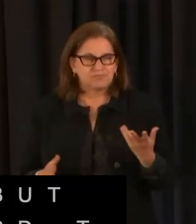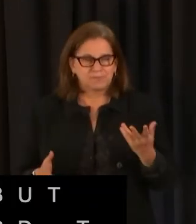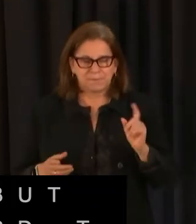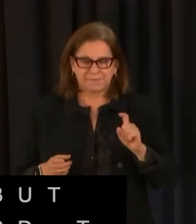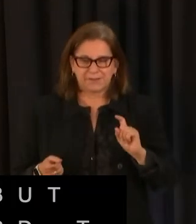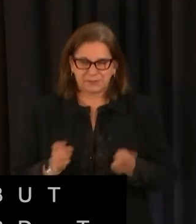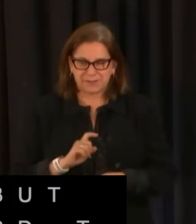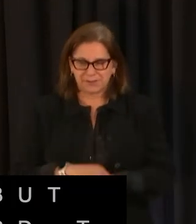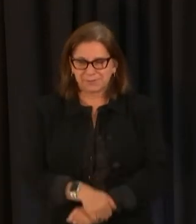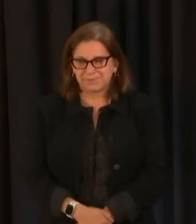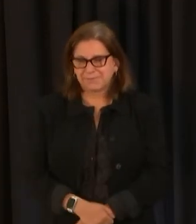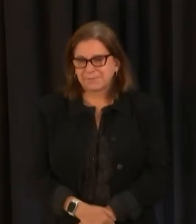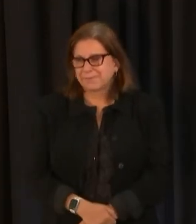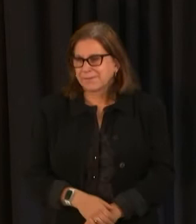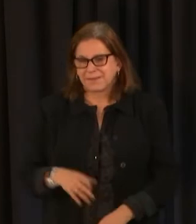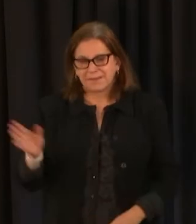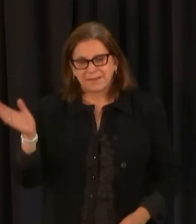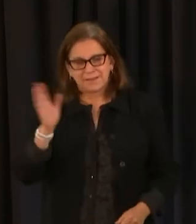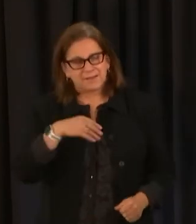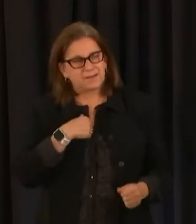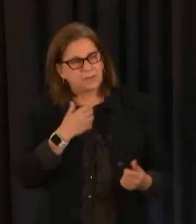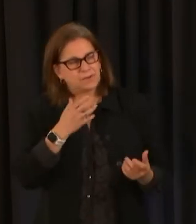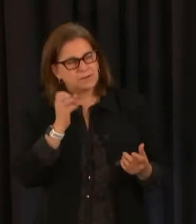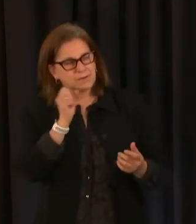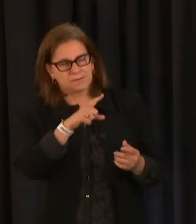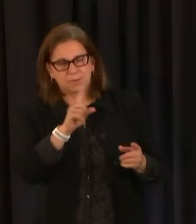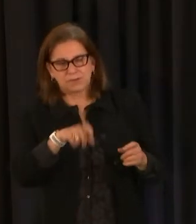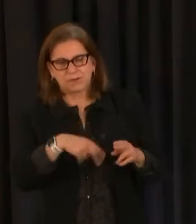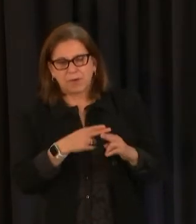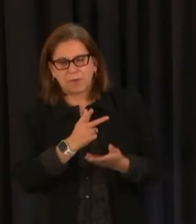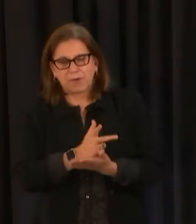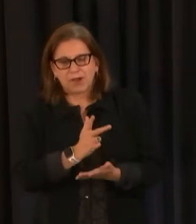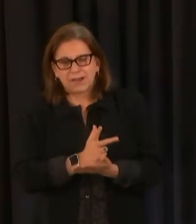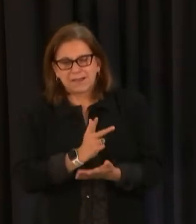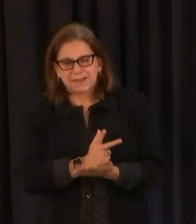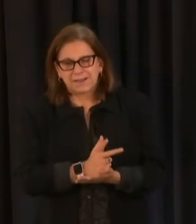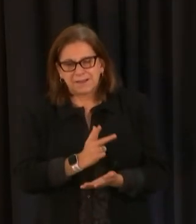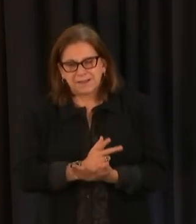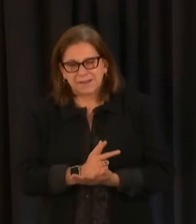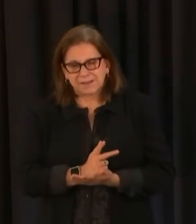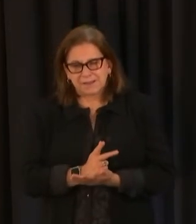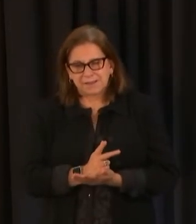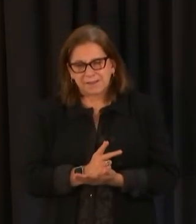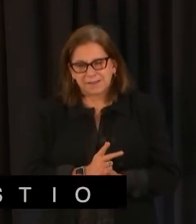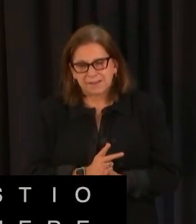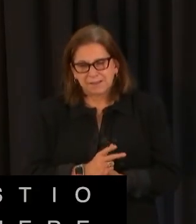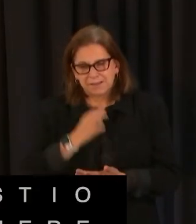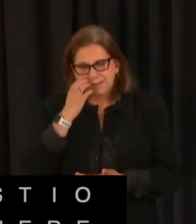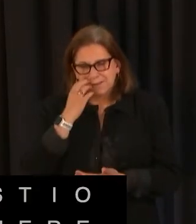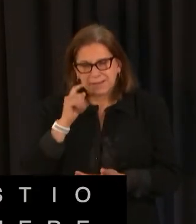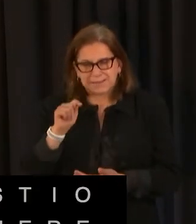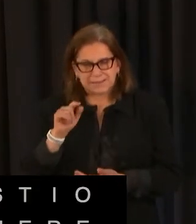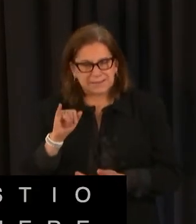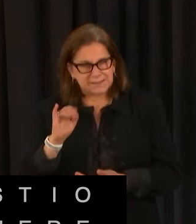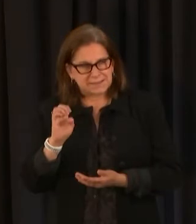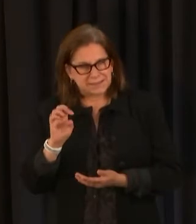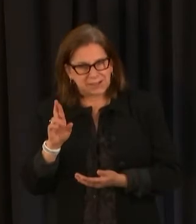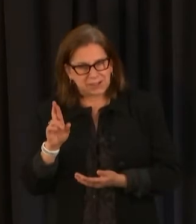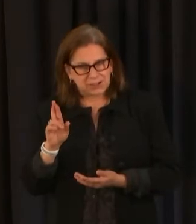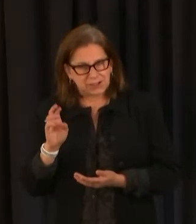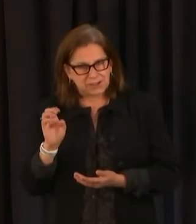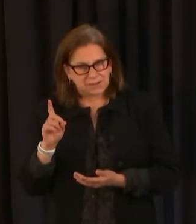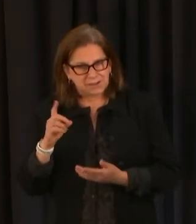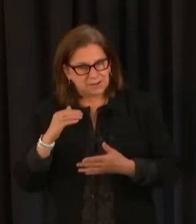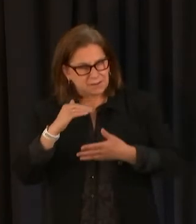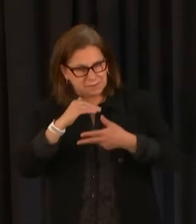more question? Sure. On parking, it says that there's a new tiered residential parking permit fees. Can you tell us more about